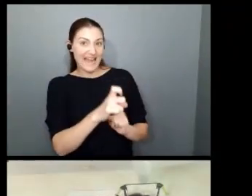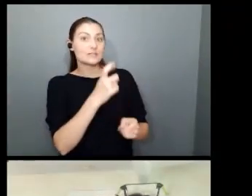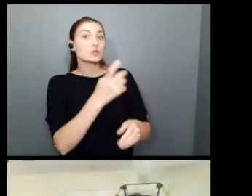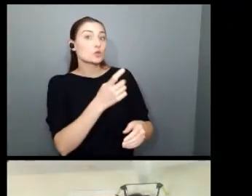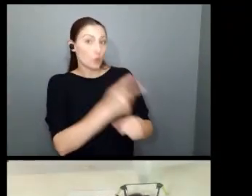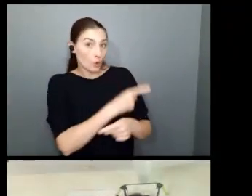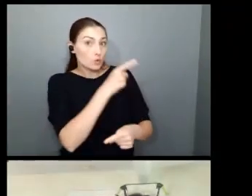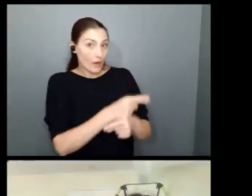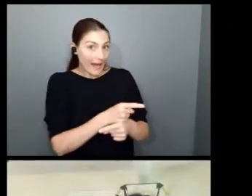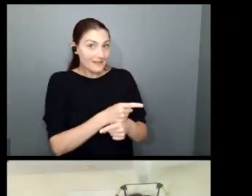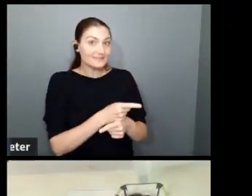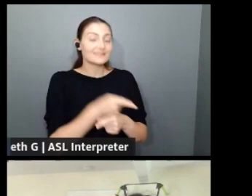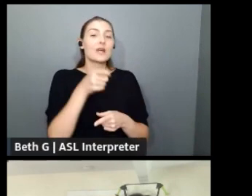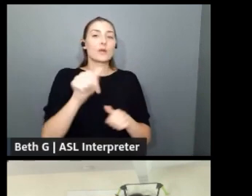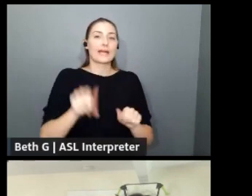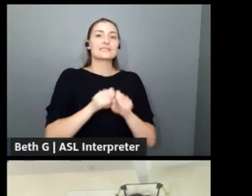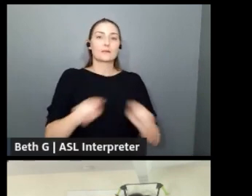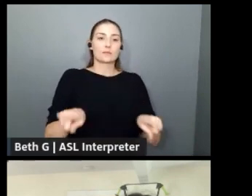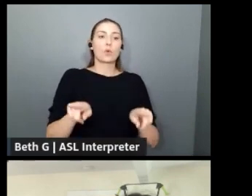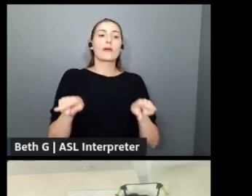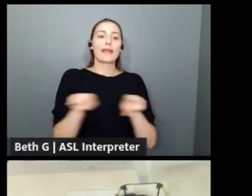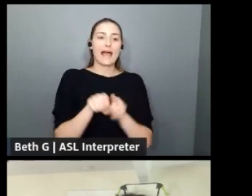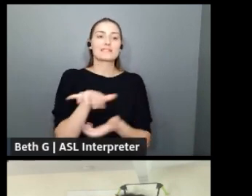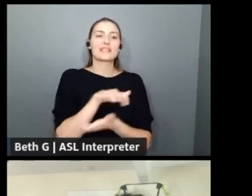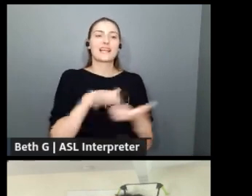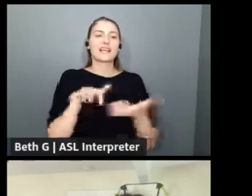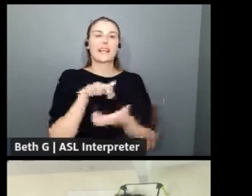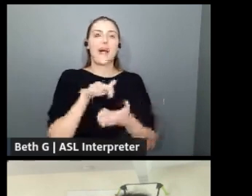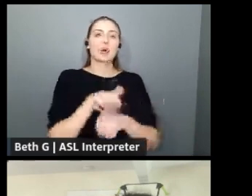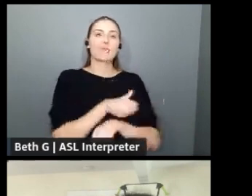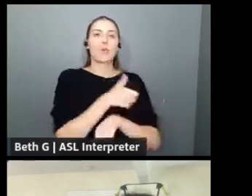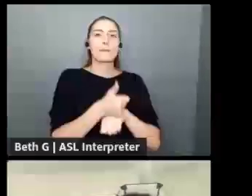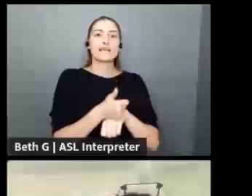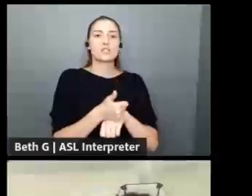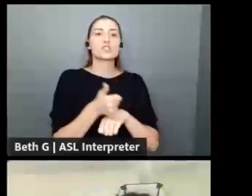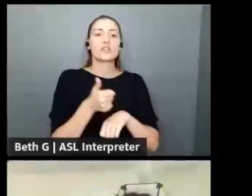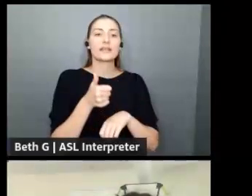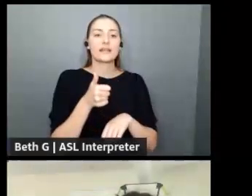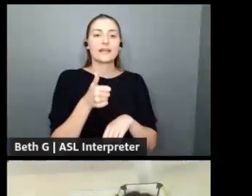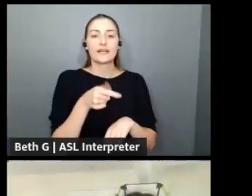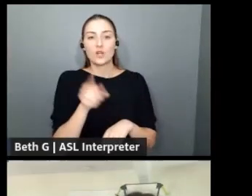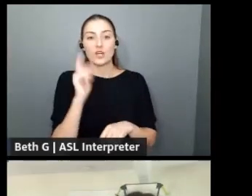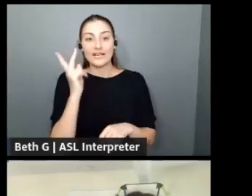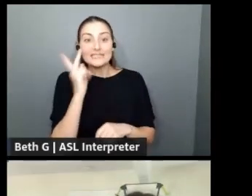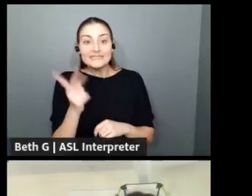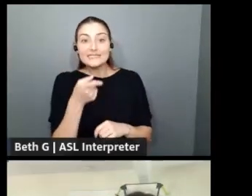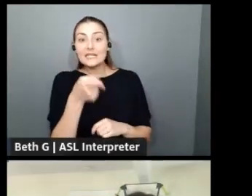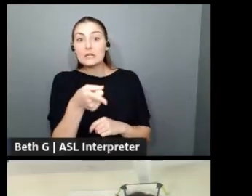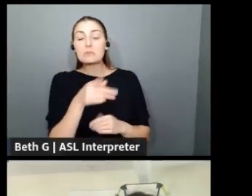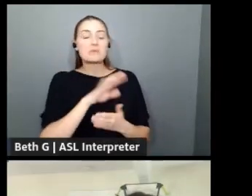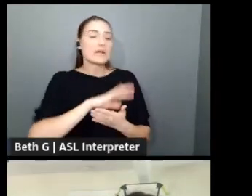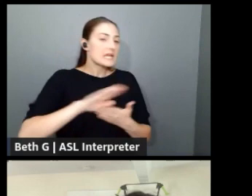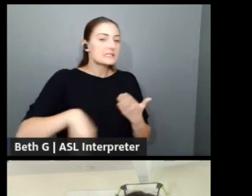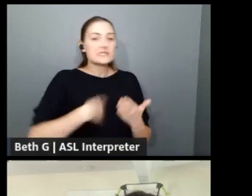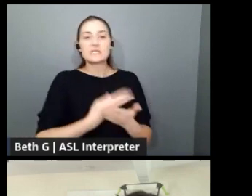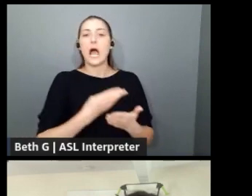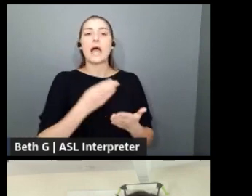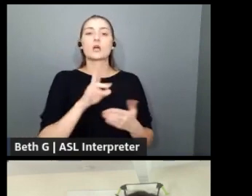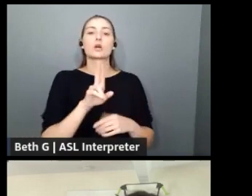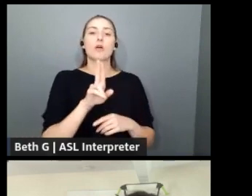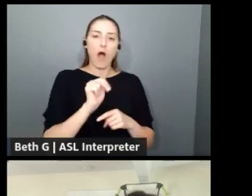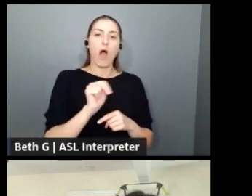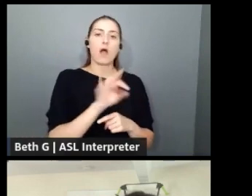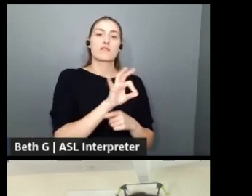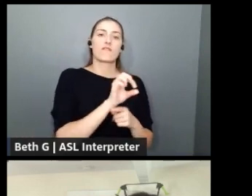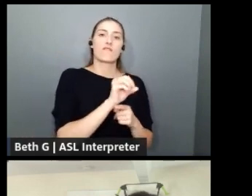it as a CloudFormation like you can deploy this particular template, and what you can see is the entire unformatted version of the template as